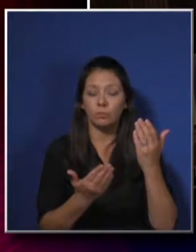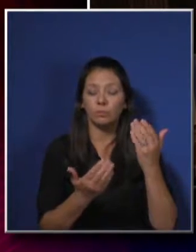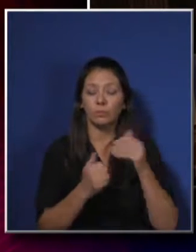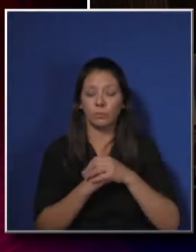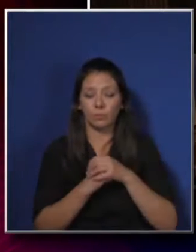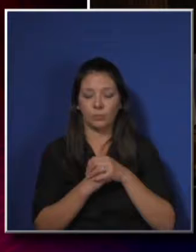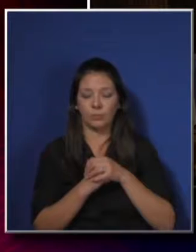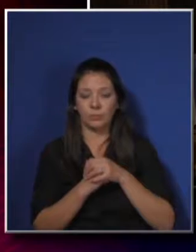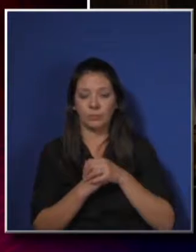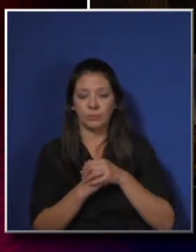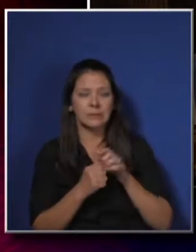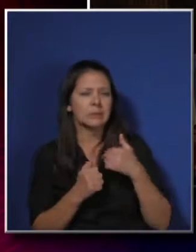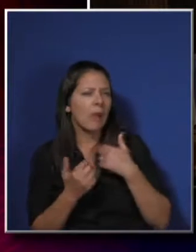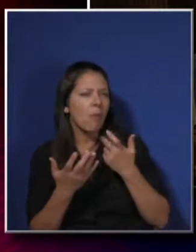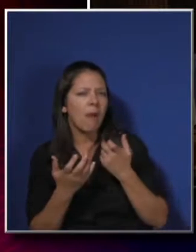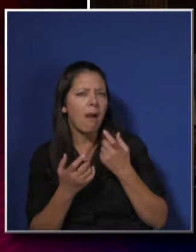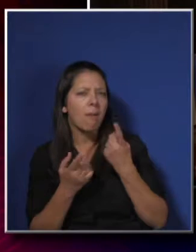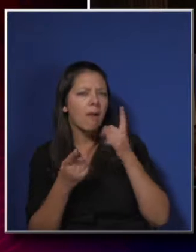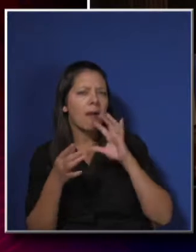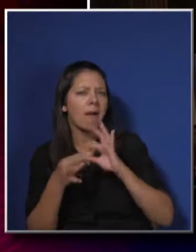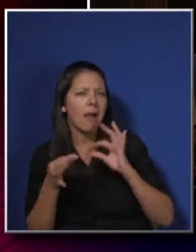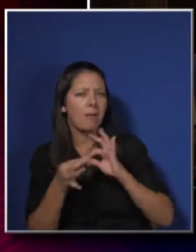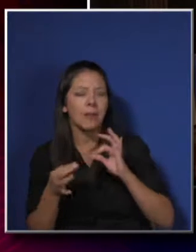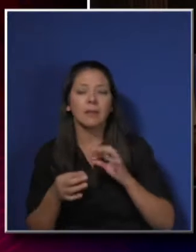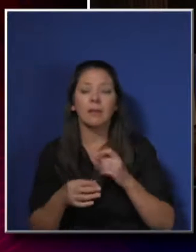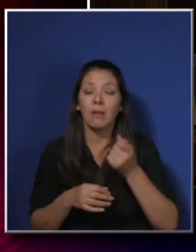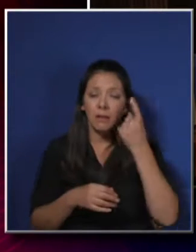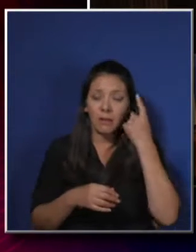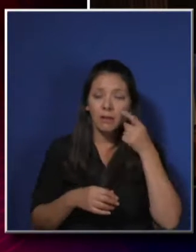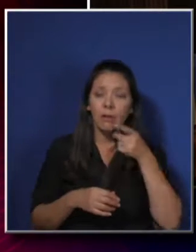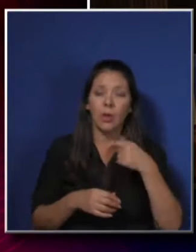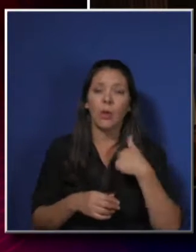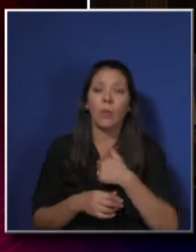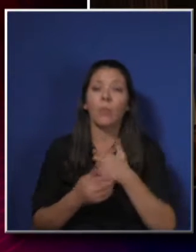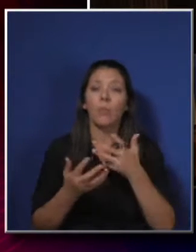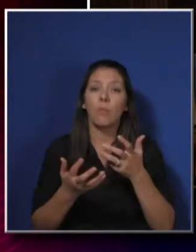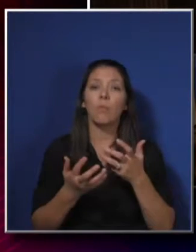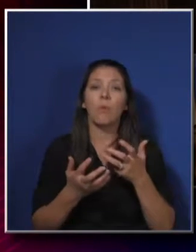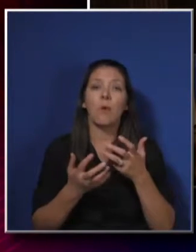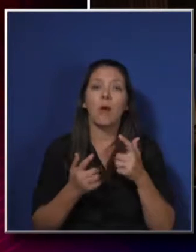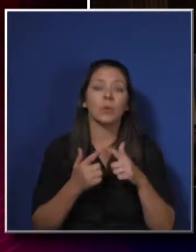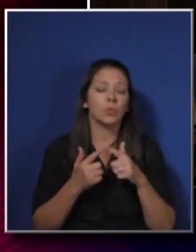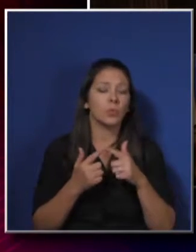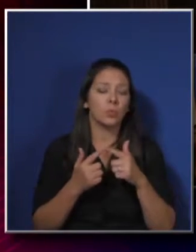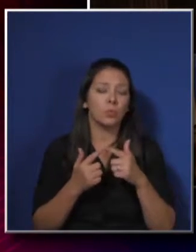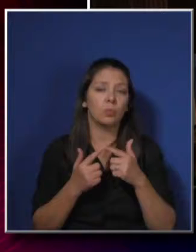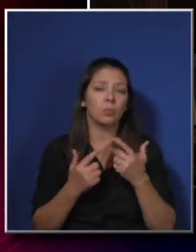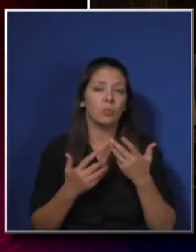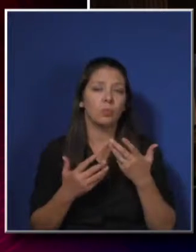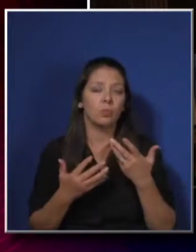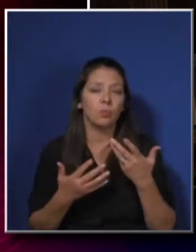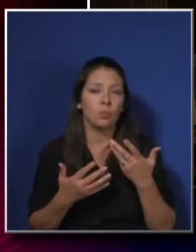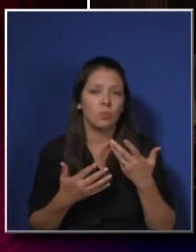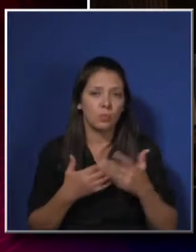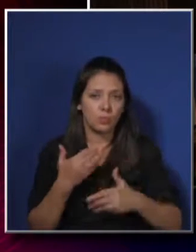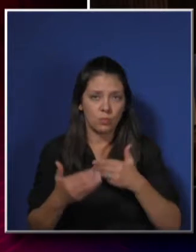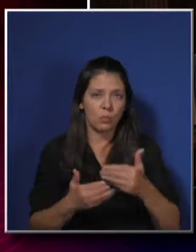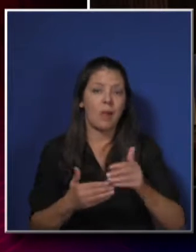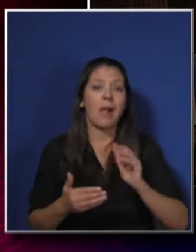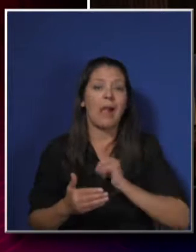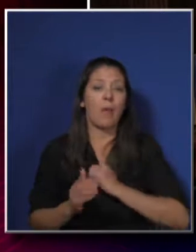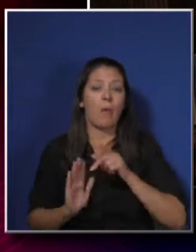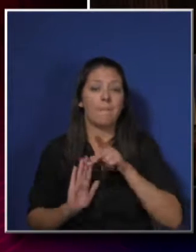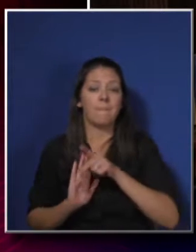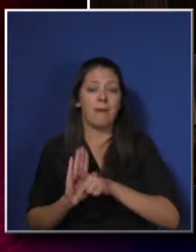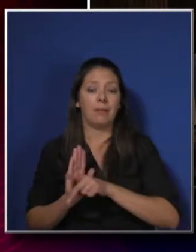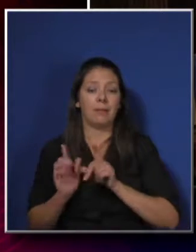and if I could just make a comment, Maria, as I understand, we need to move to suspend our typical policy regarding